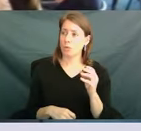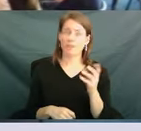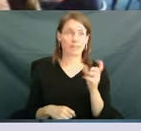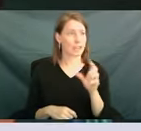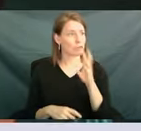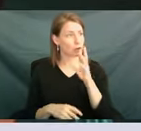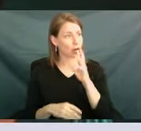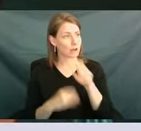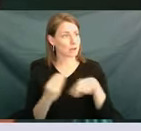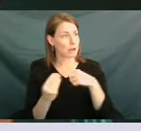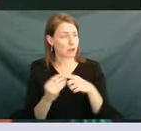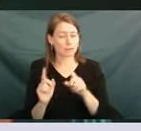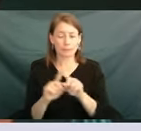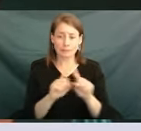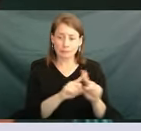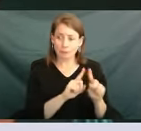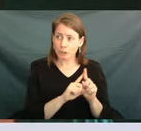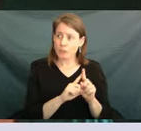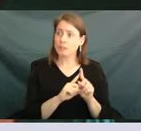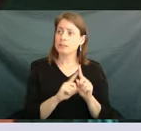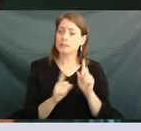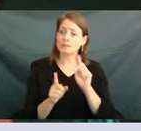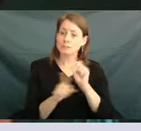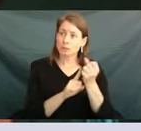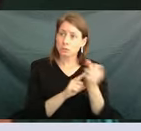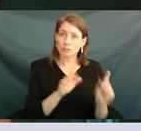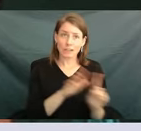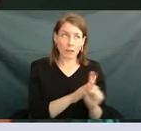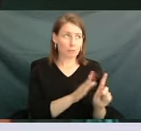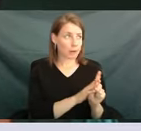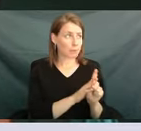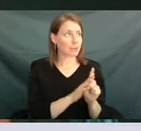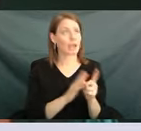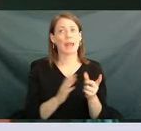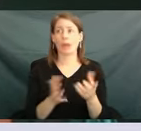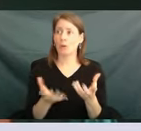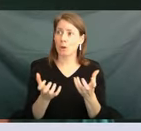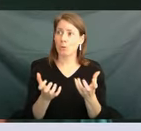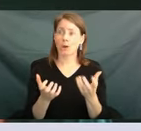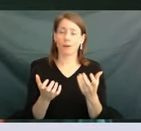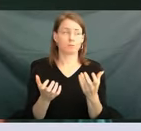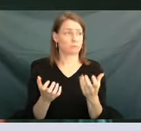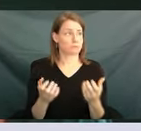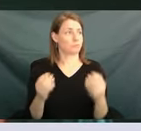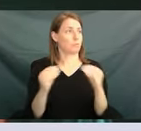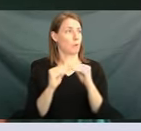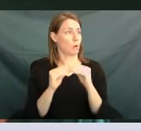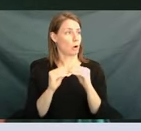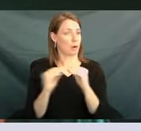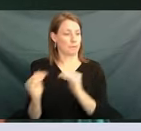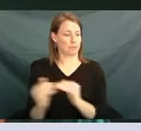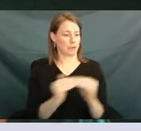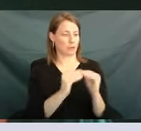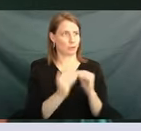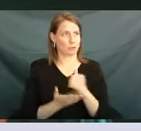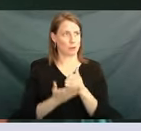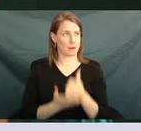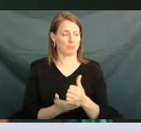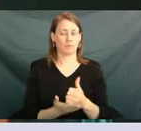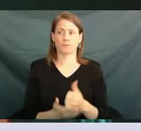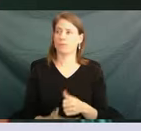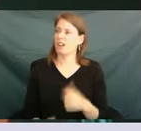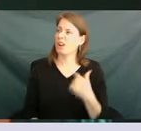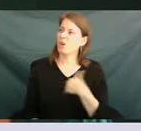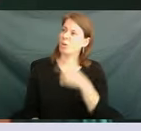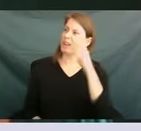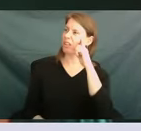him. And we thought that if we had a circle for him, it would help him to talk about some of those issues that he got, and